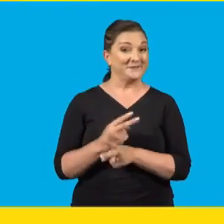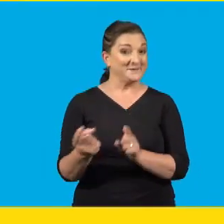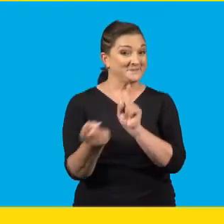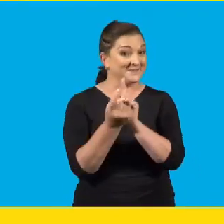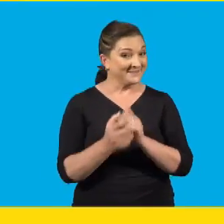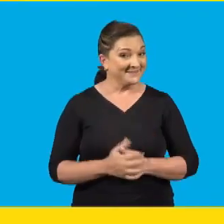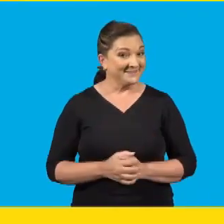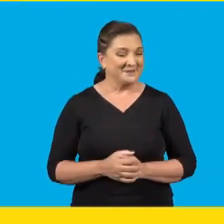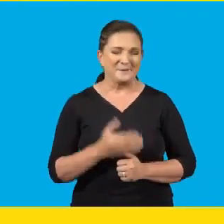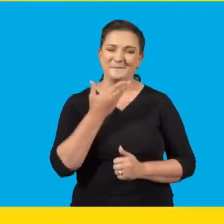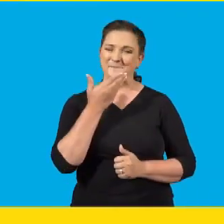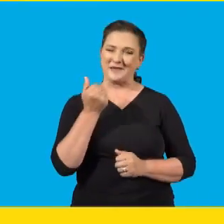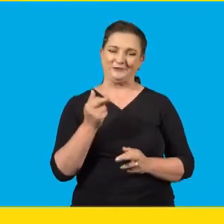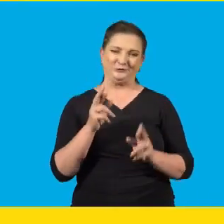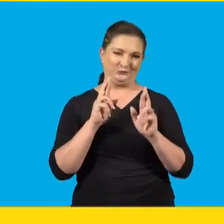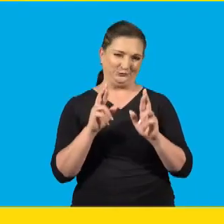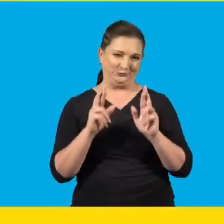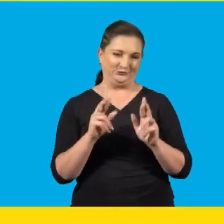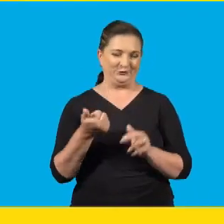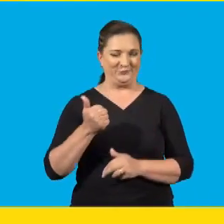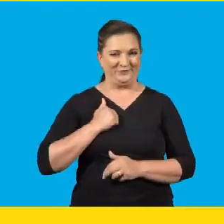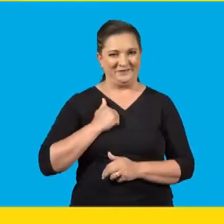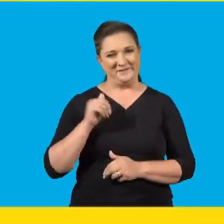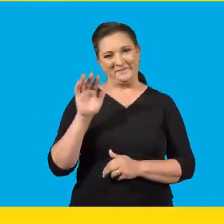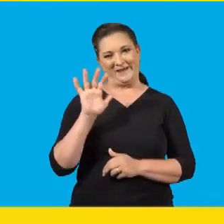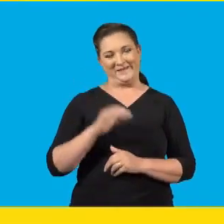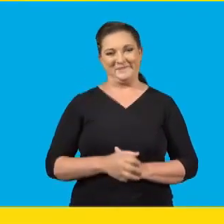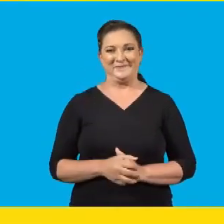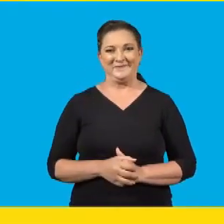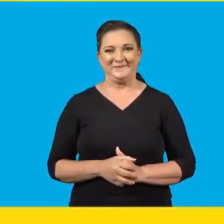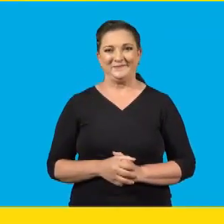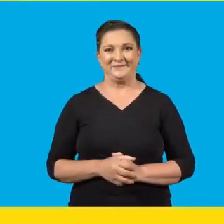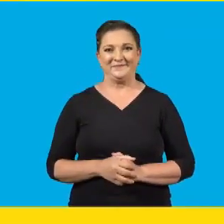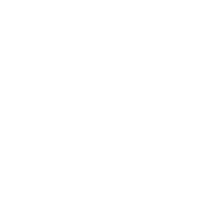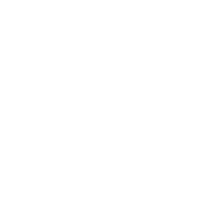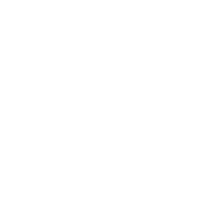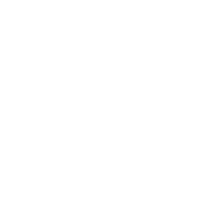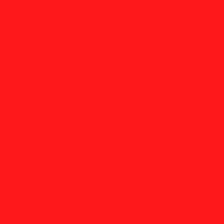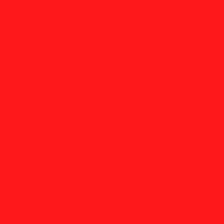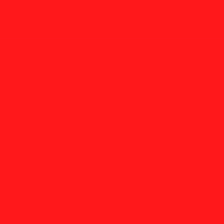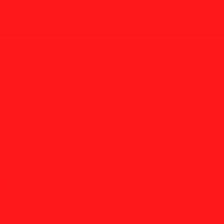meet again, I wish you all the best, good luck, and it's goodbye from me.